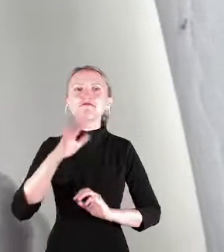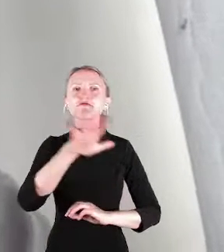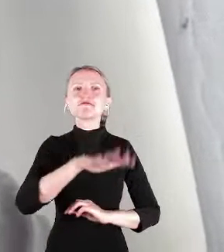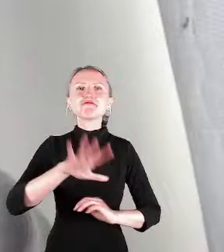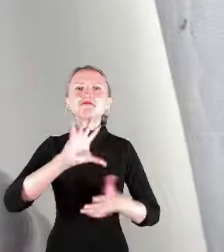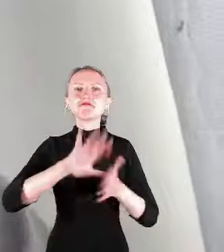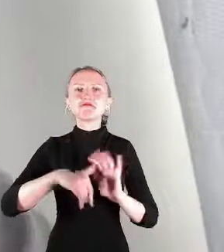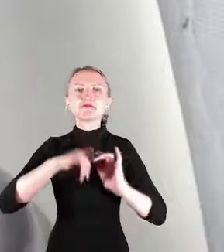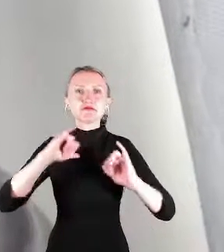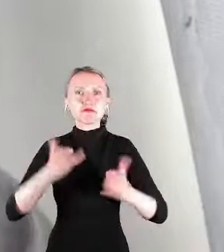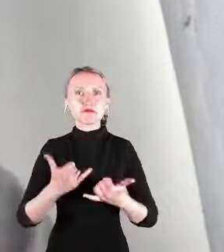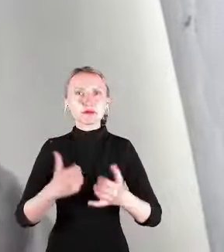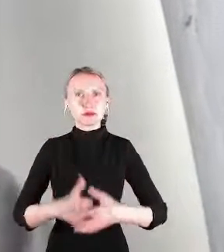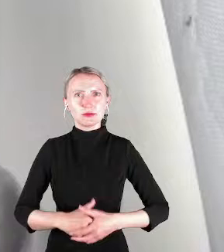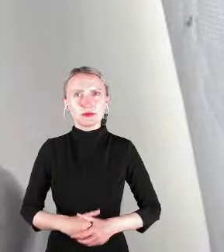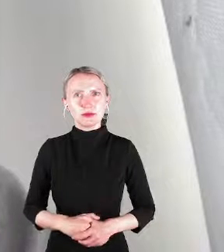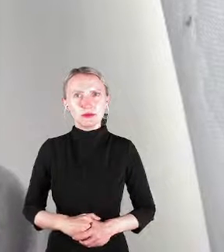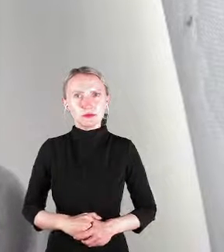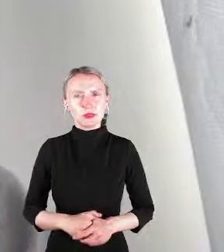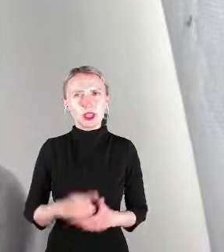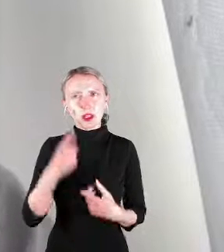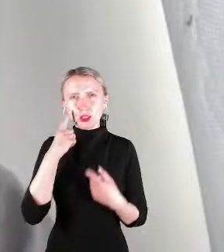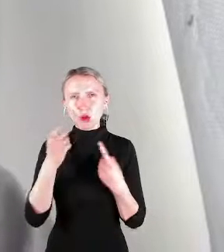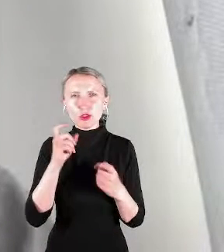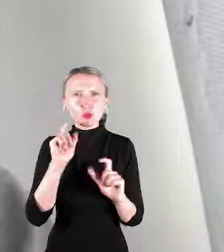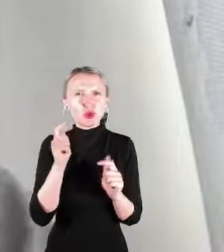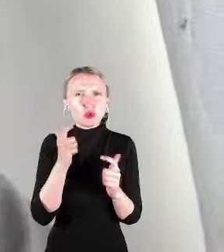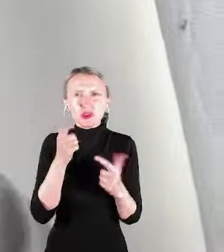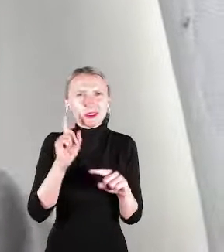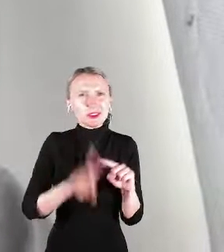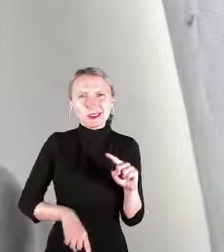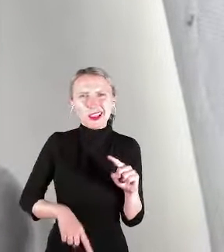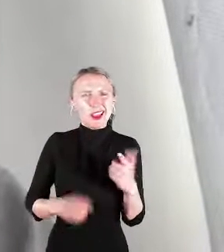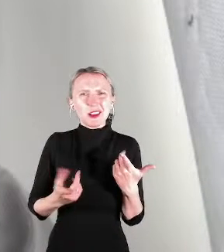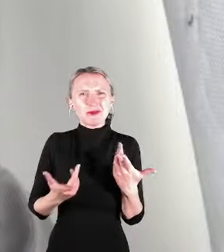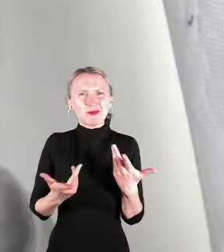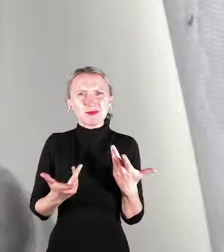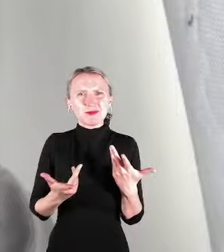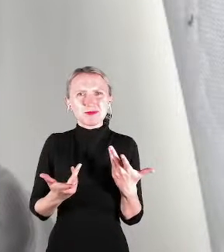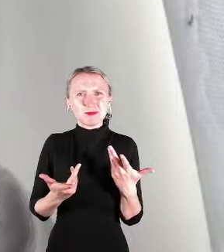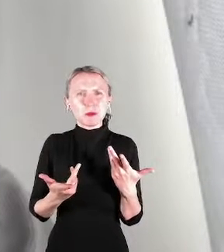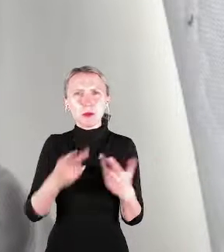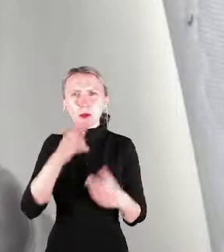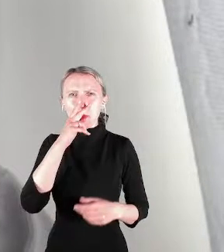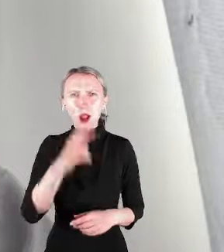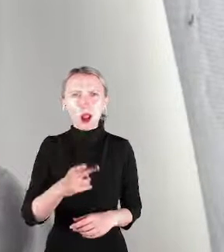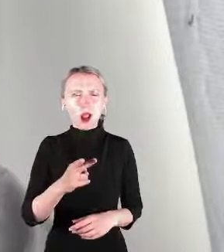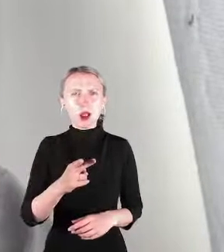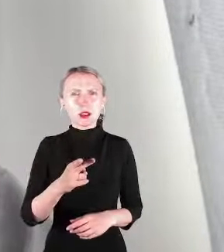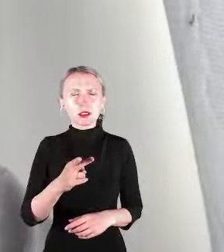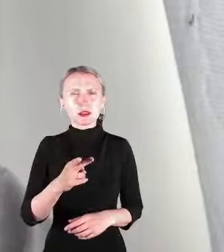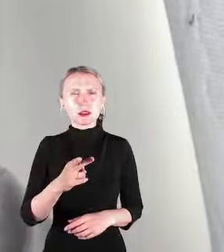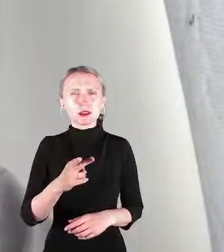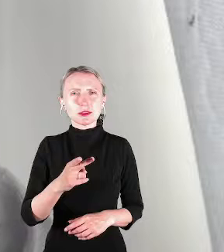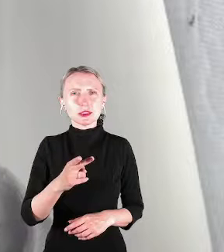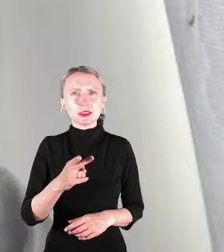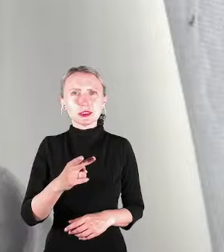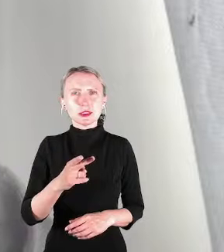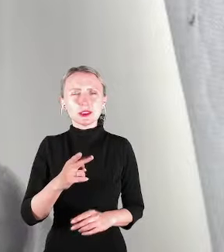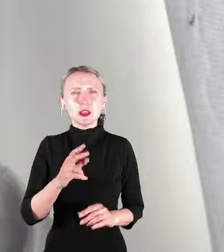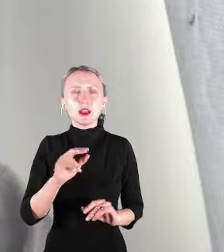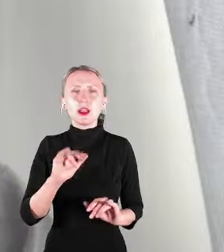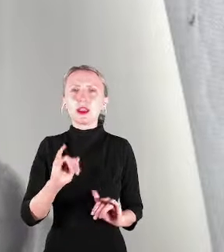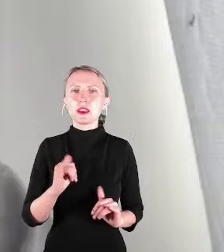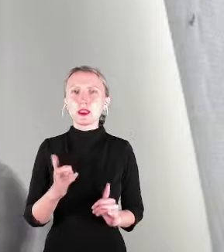wrong, especially considering what is happening in our immediate neighborhood in